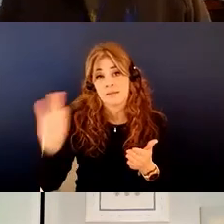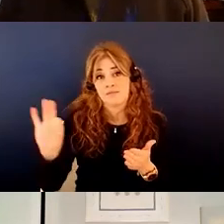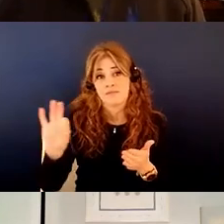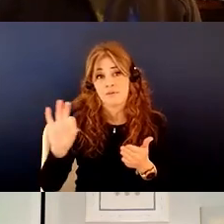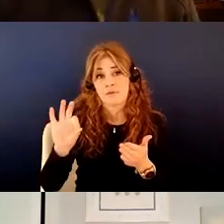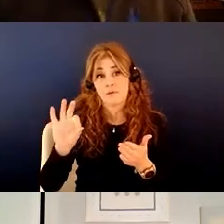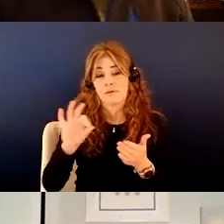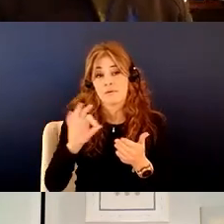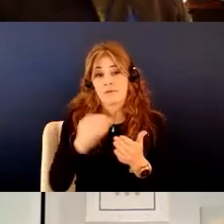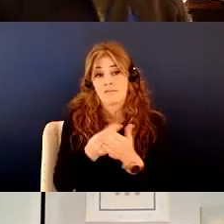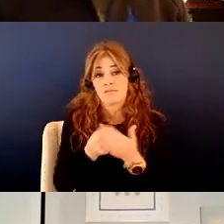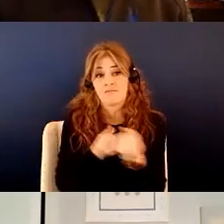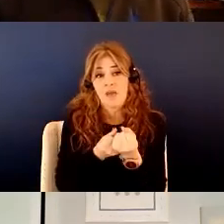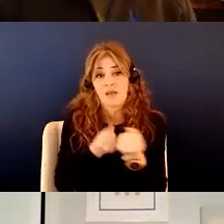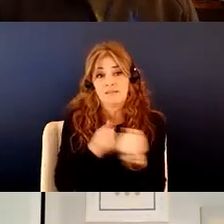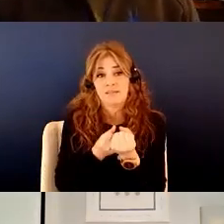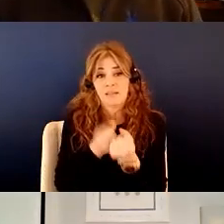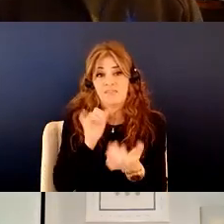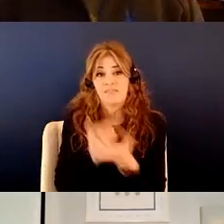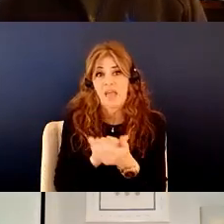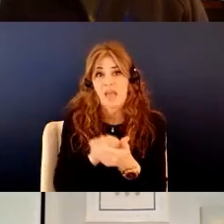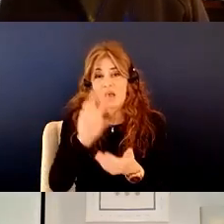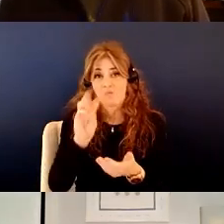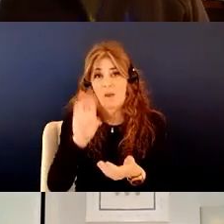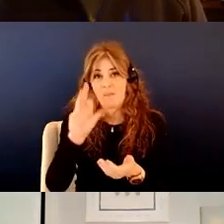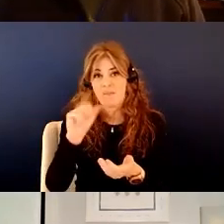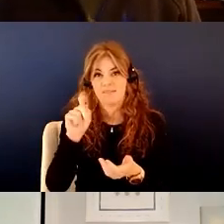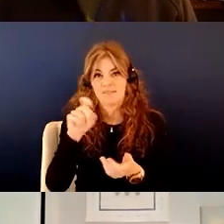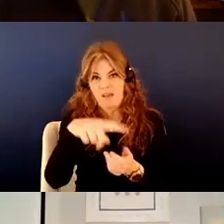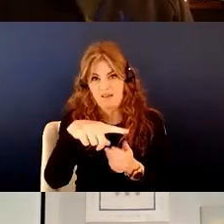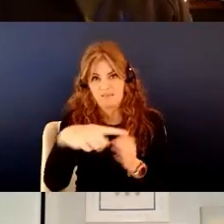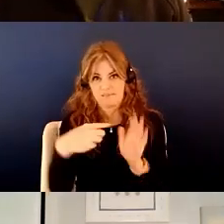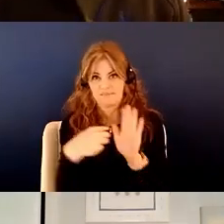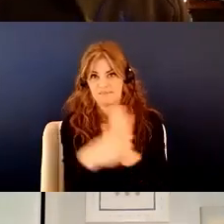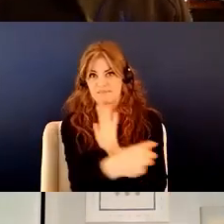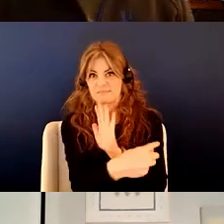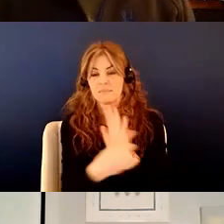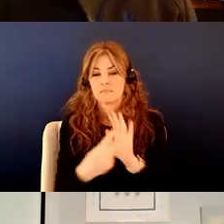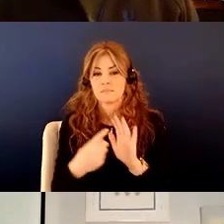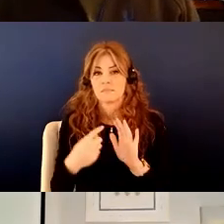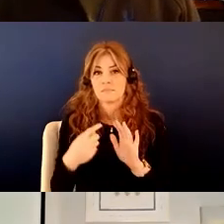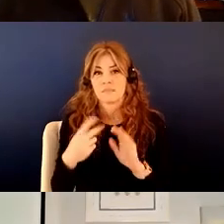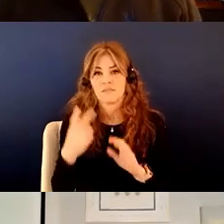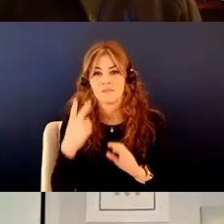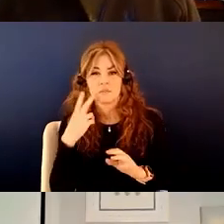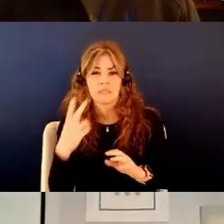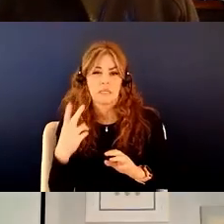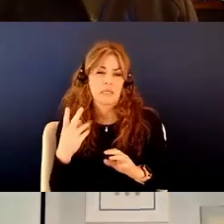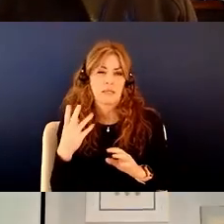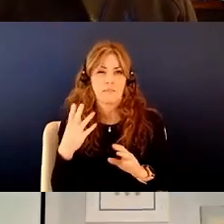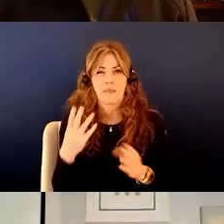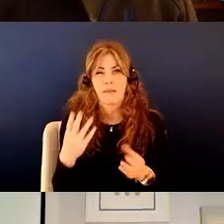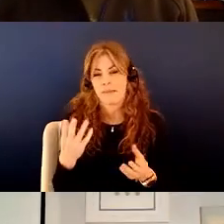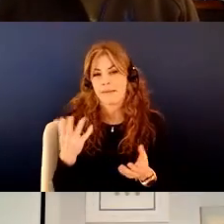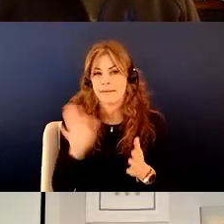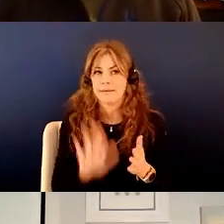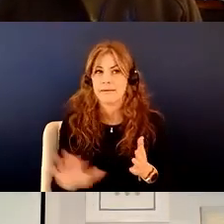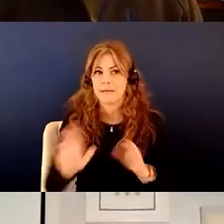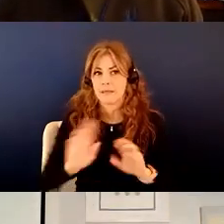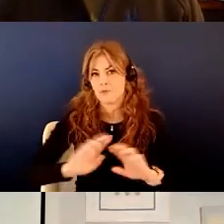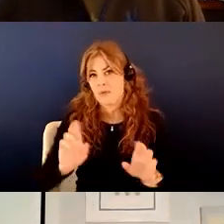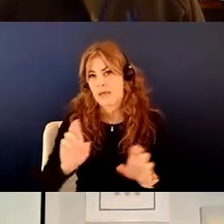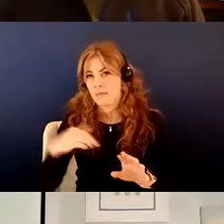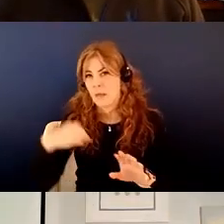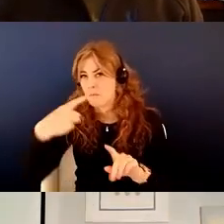Meta-Analysis Research Institute website, the link is there. In the next couple, I would say realistically in the next month or